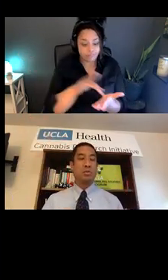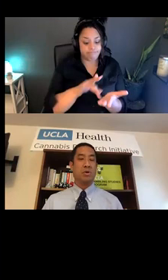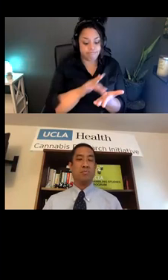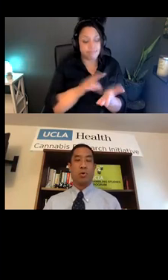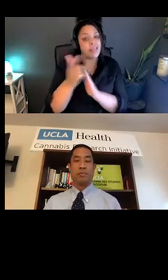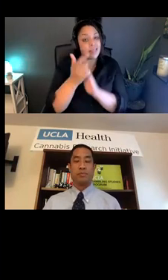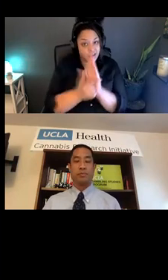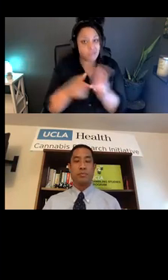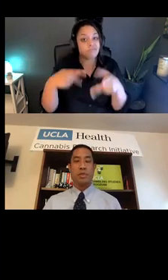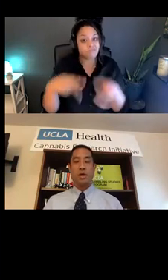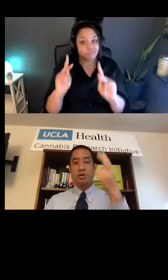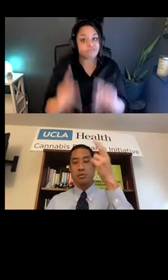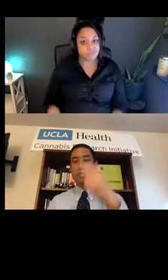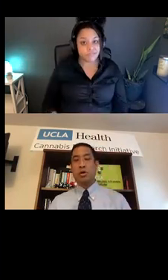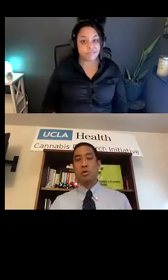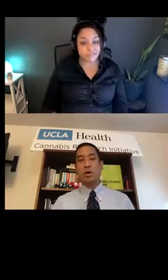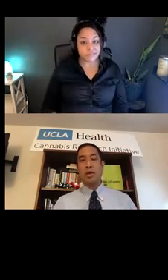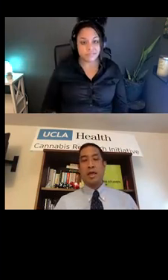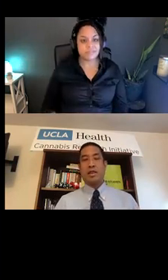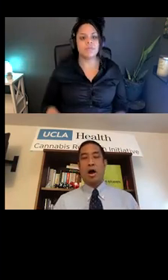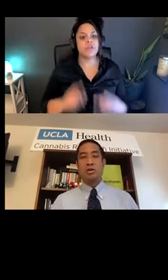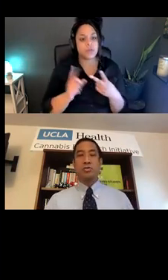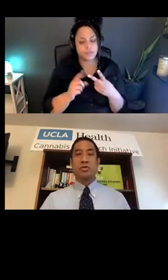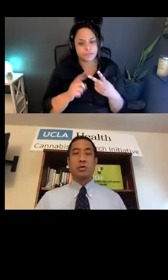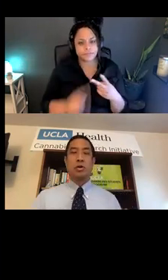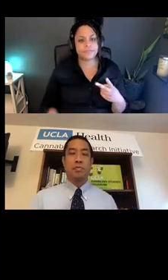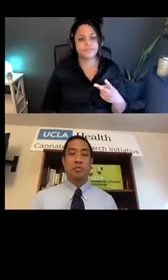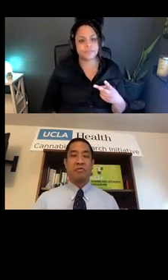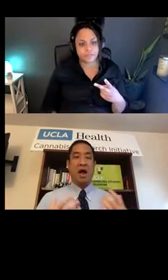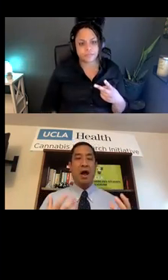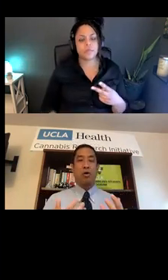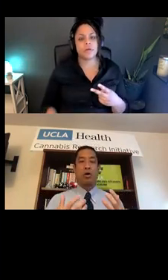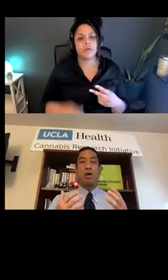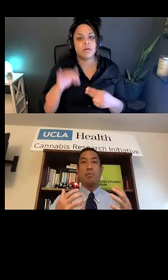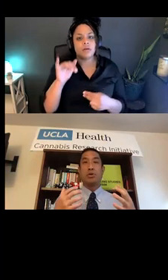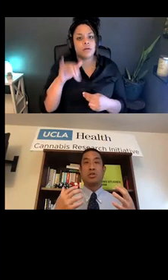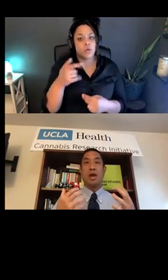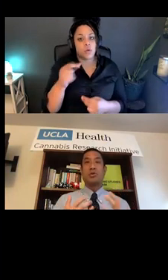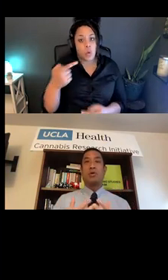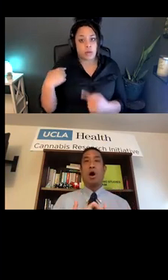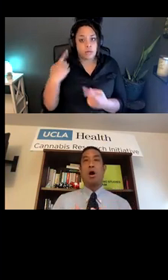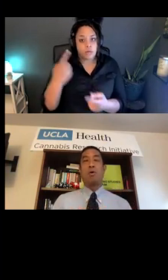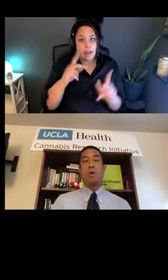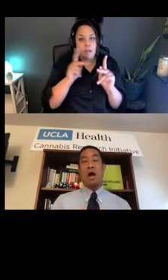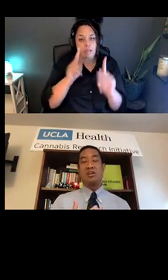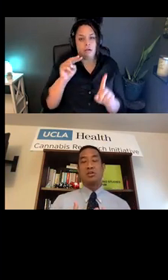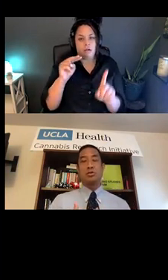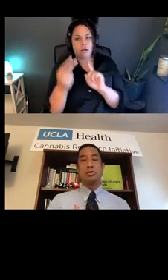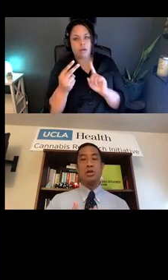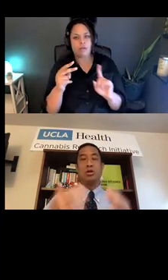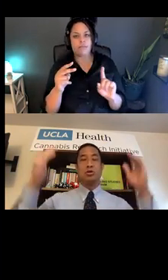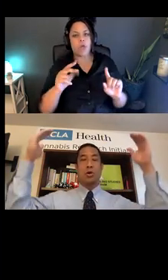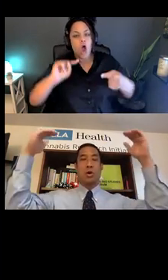legal and above board. Number two, that also has resulted in profound perception of harm among high